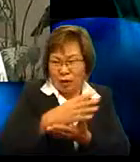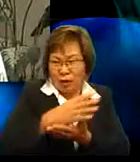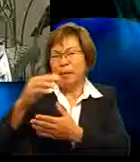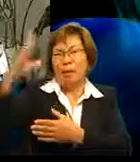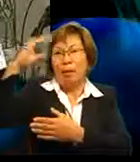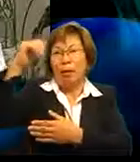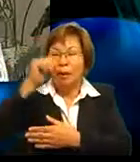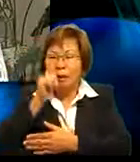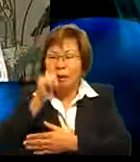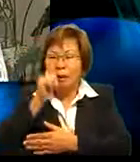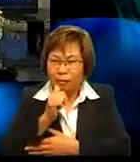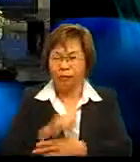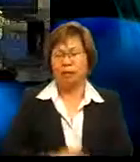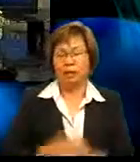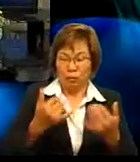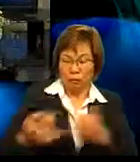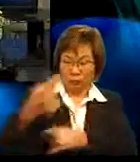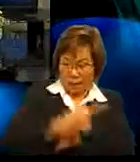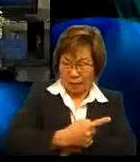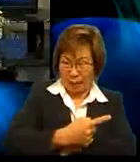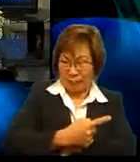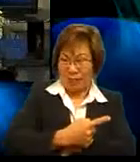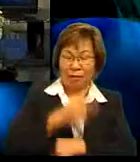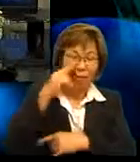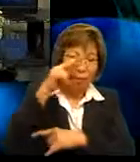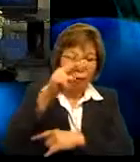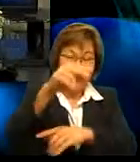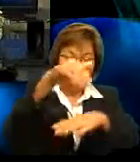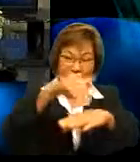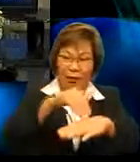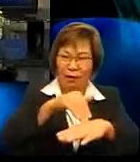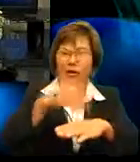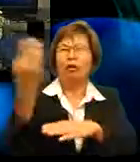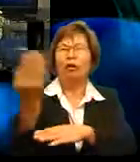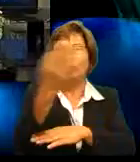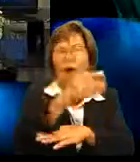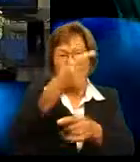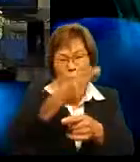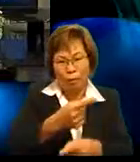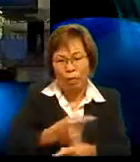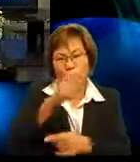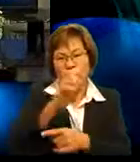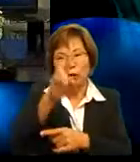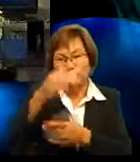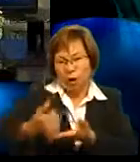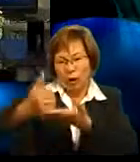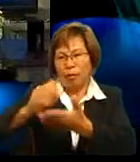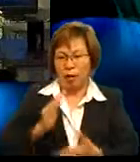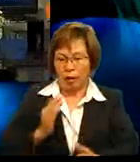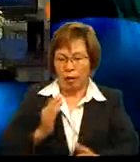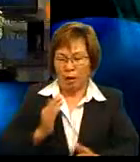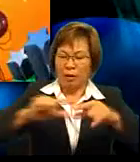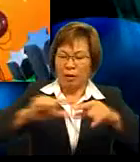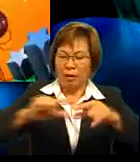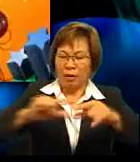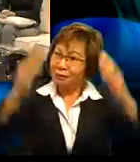and feminine nouns. Today, we are going to take a look at the common and proper nouns with the help of our grammar